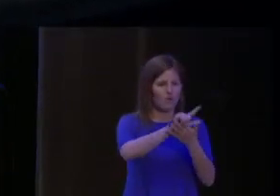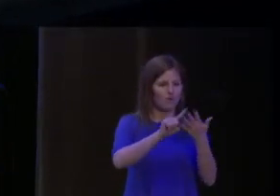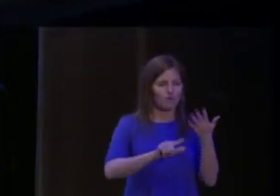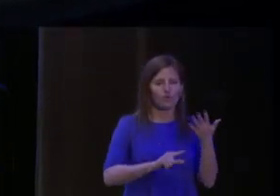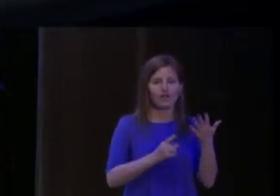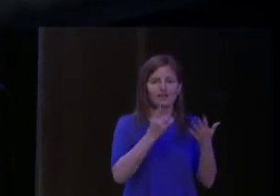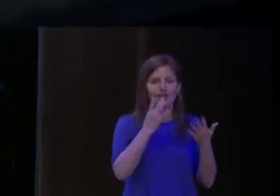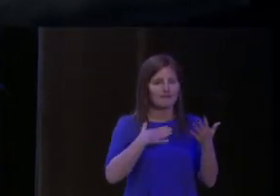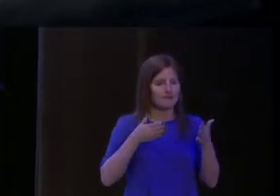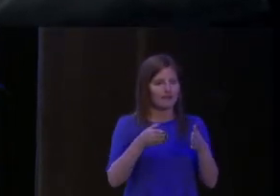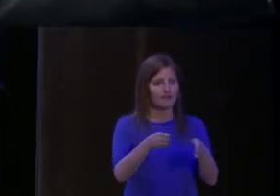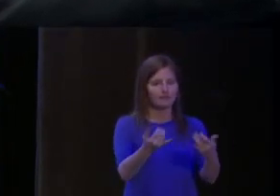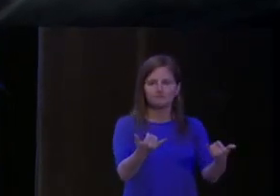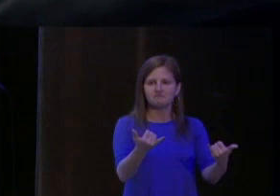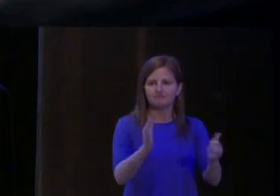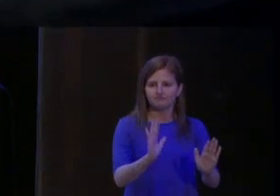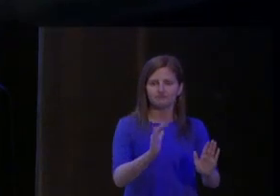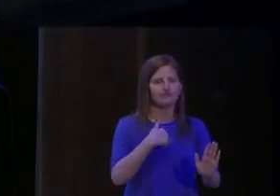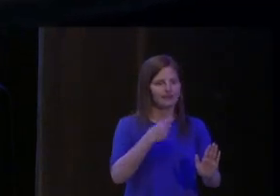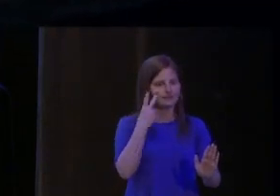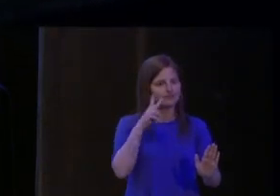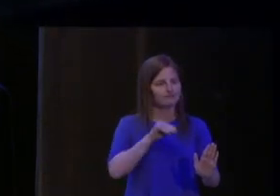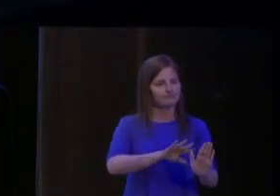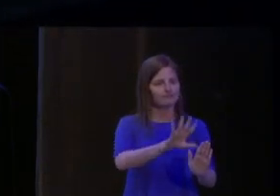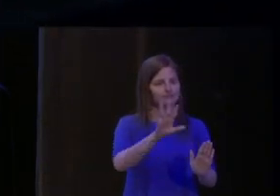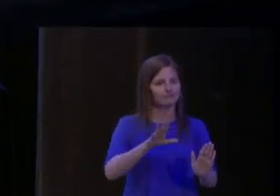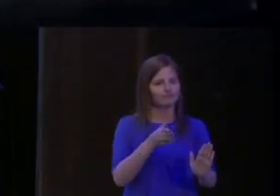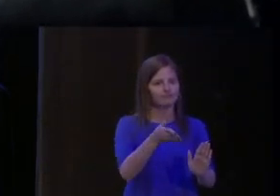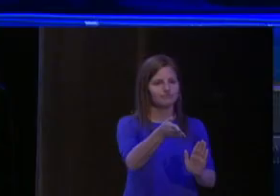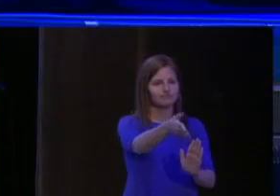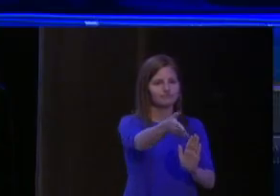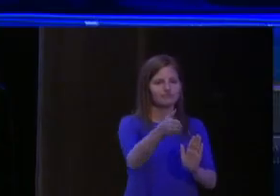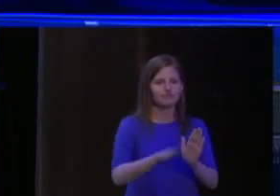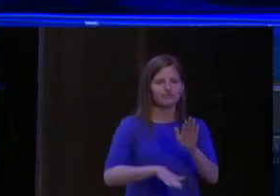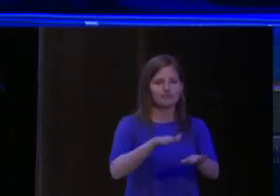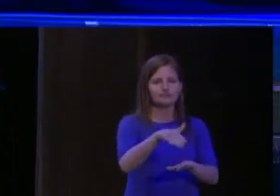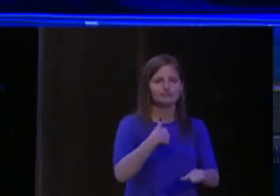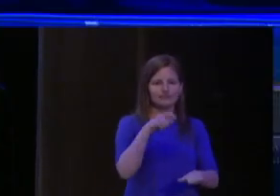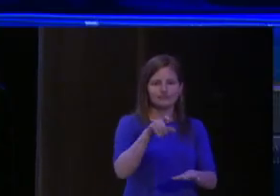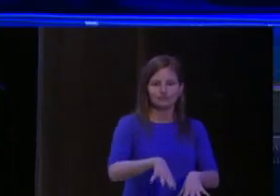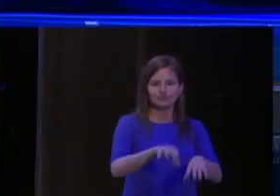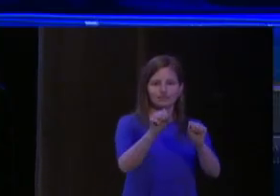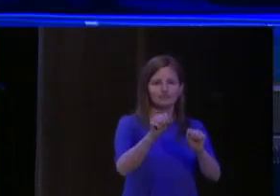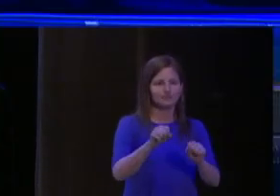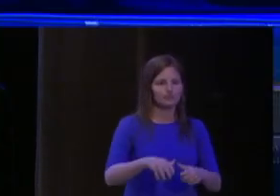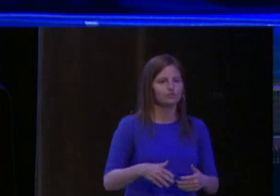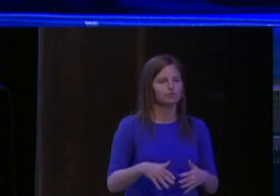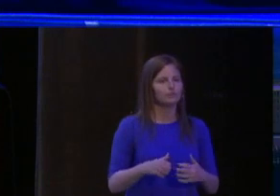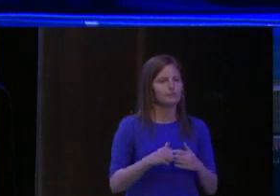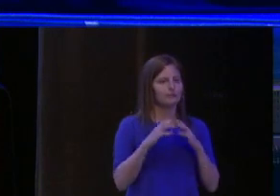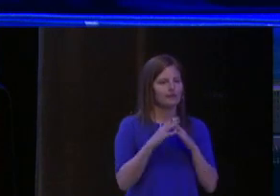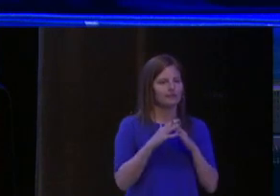path right now, that I may see the steps that I may take to manifest the